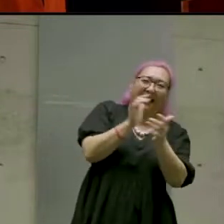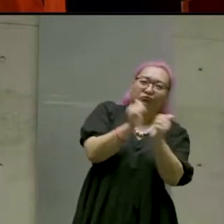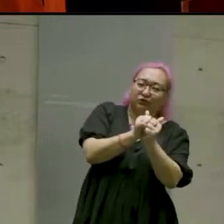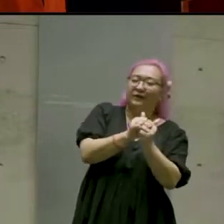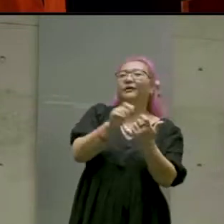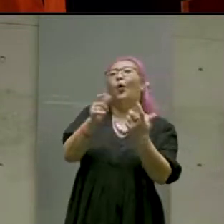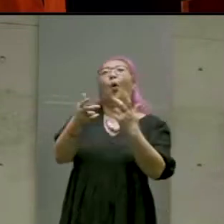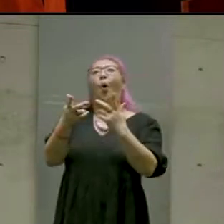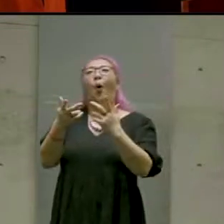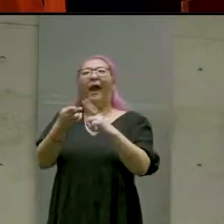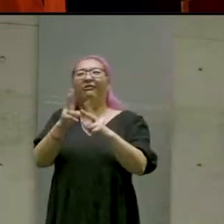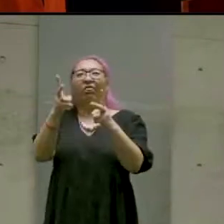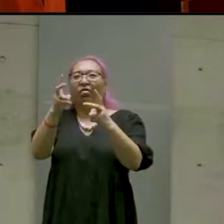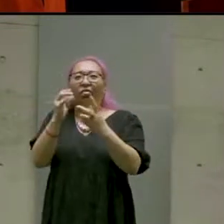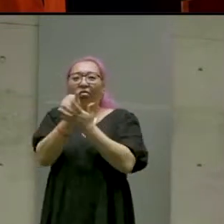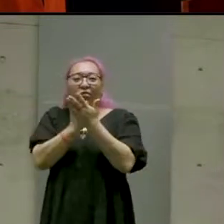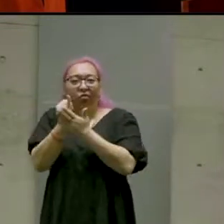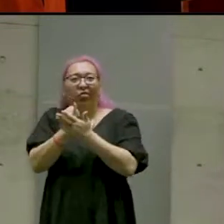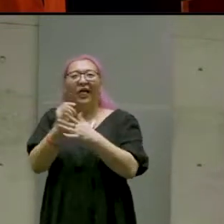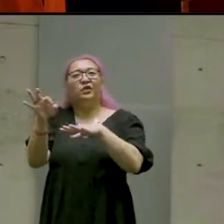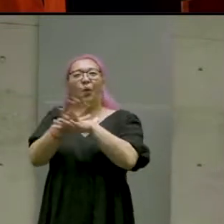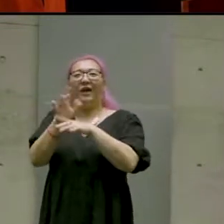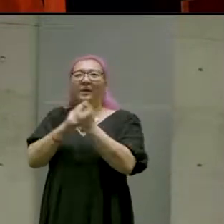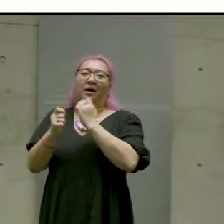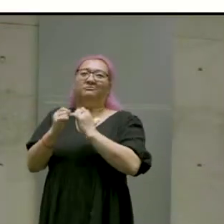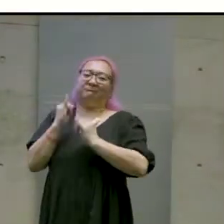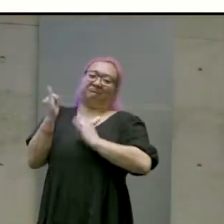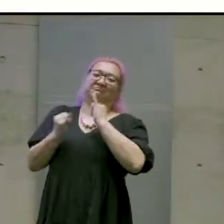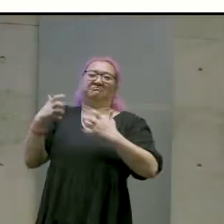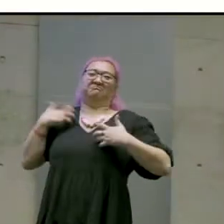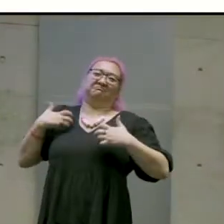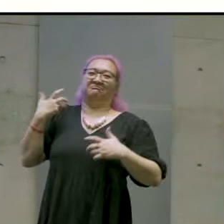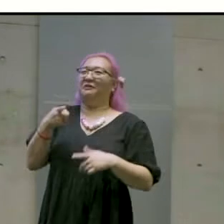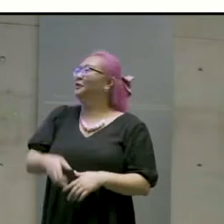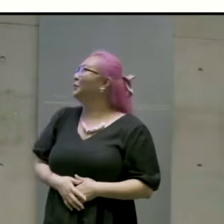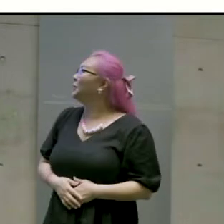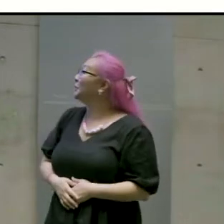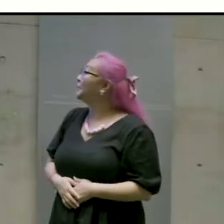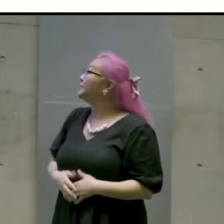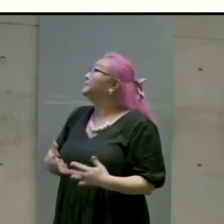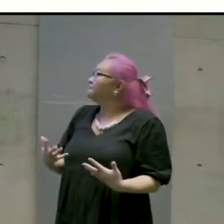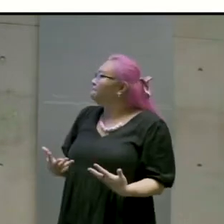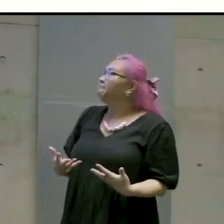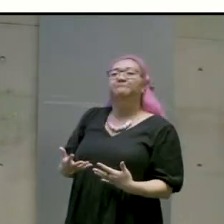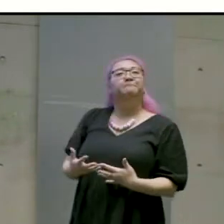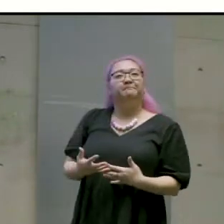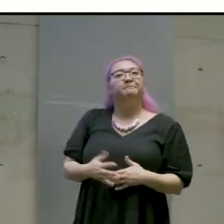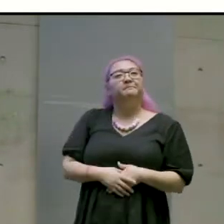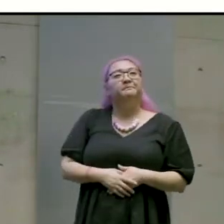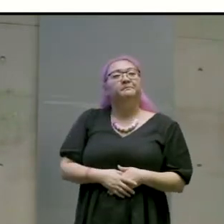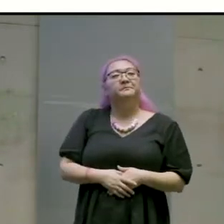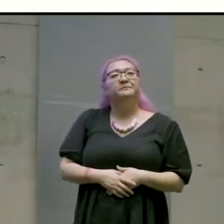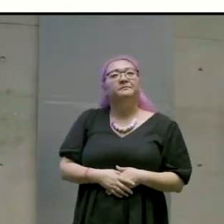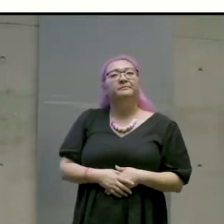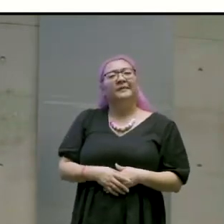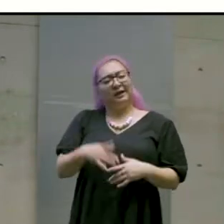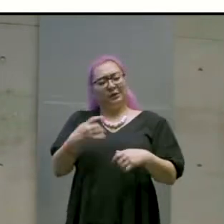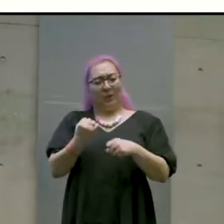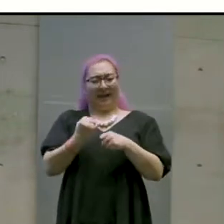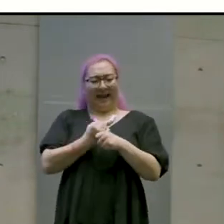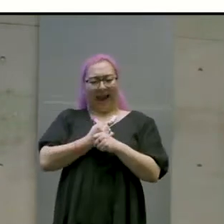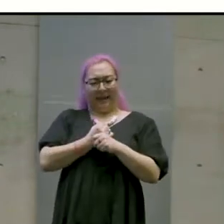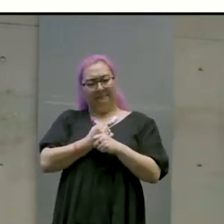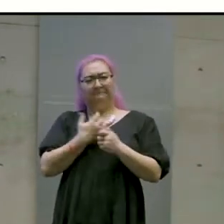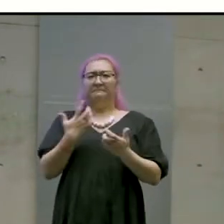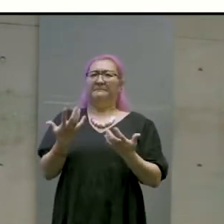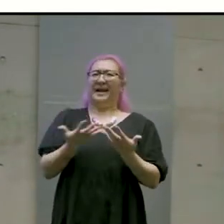relationship that you have with Foster. All right, so where was the gameplay in that?